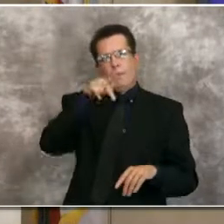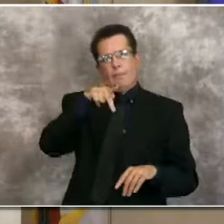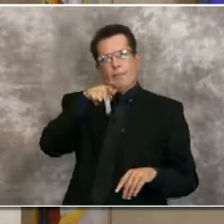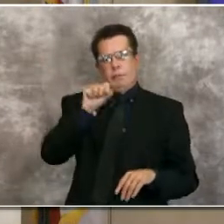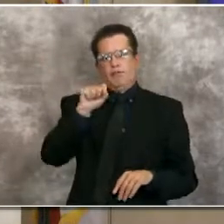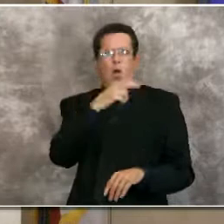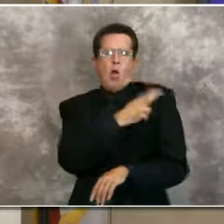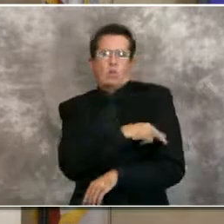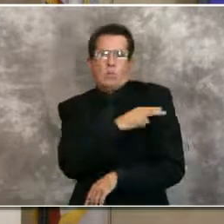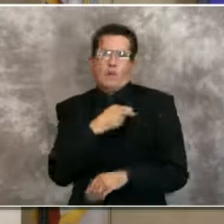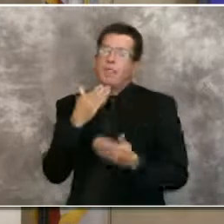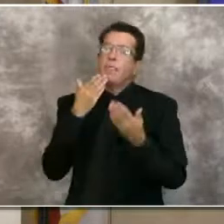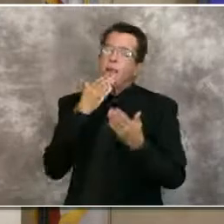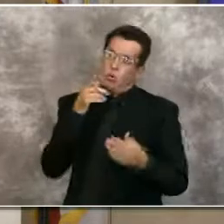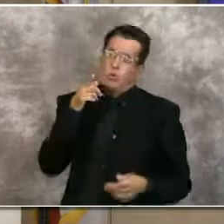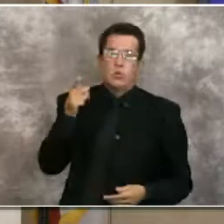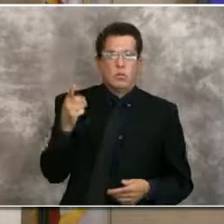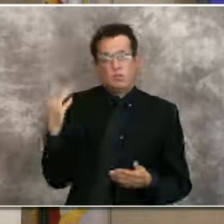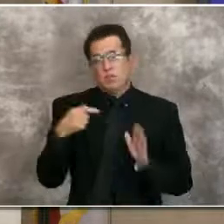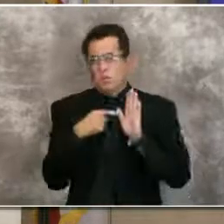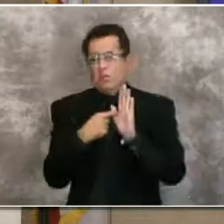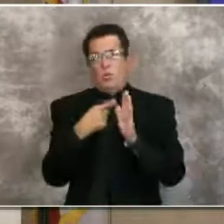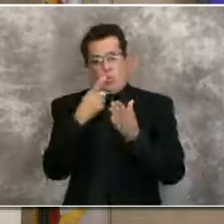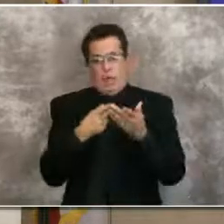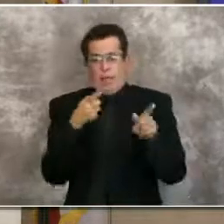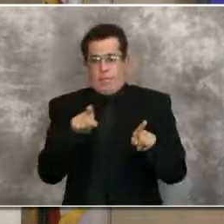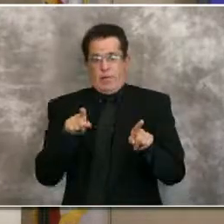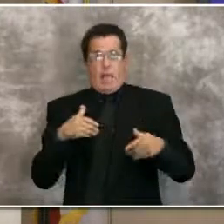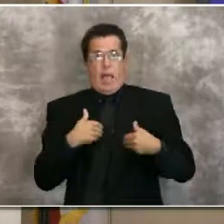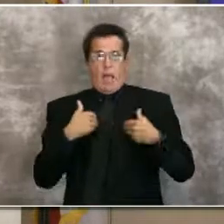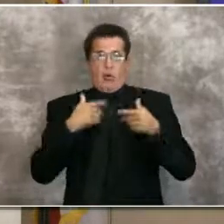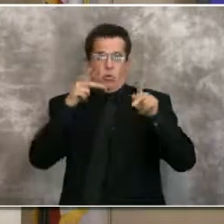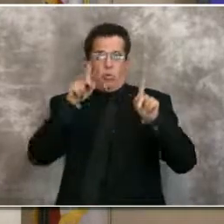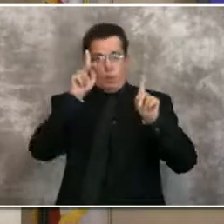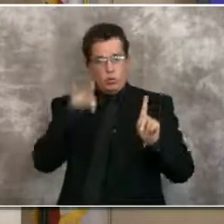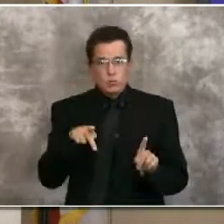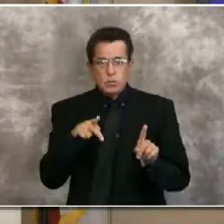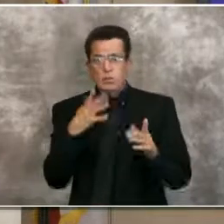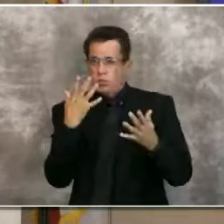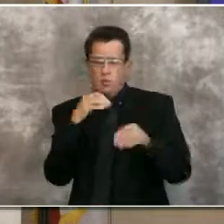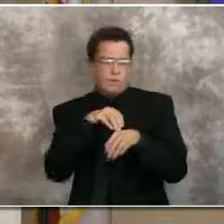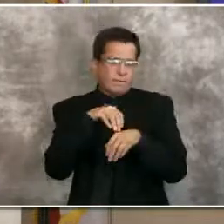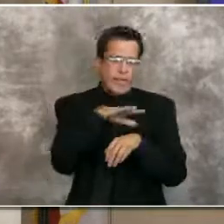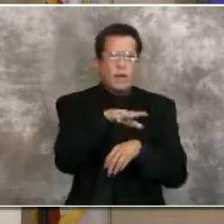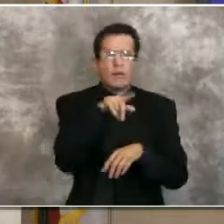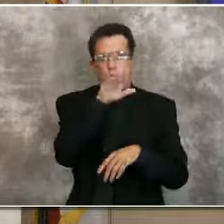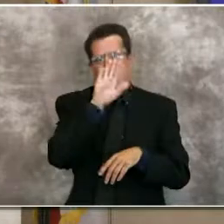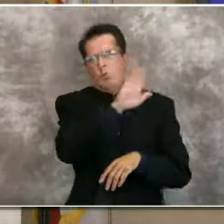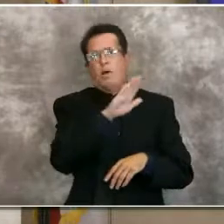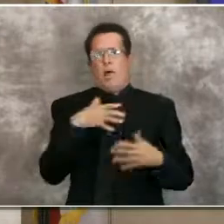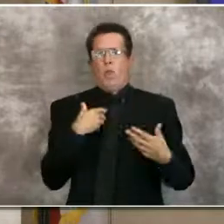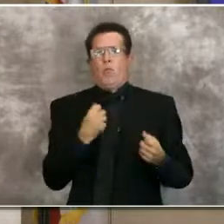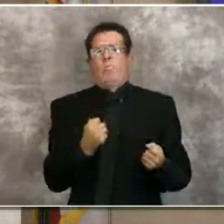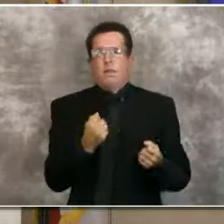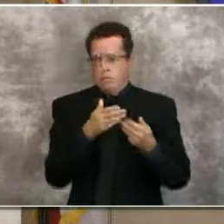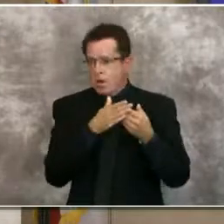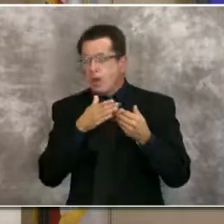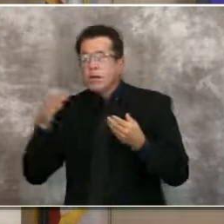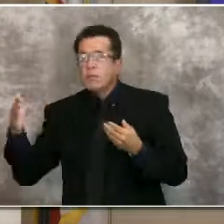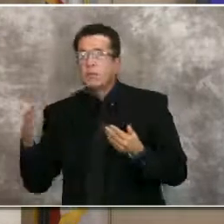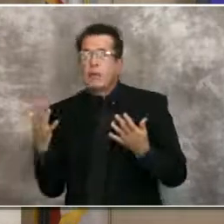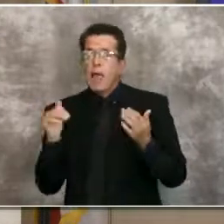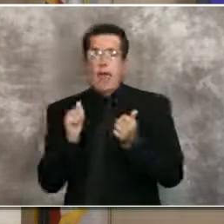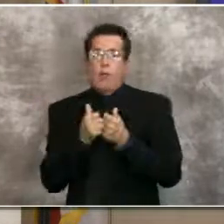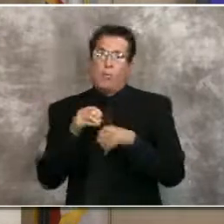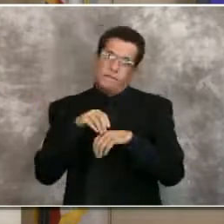about the consequences of younger people coming down with COVID and the long-term impact that it can have on their lives. We are